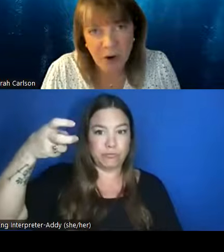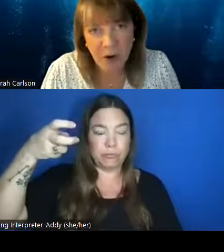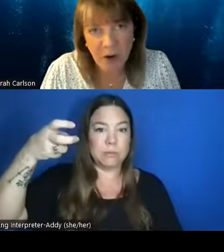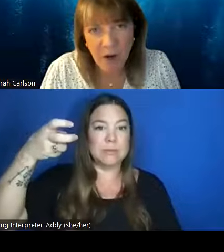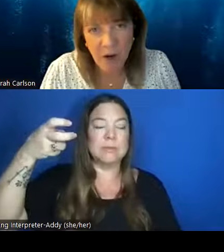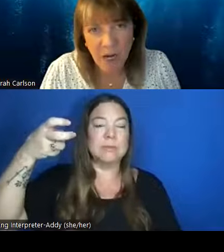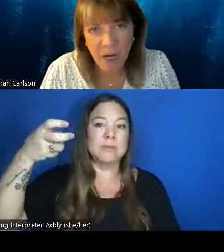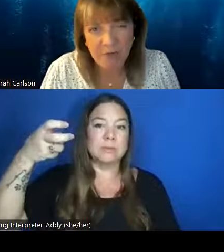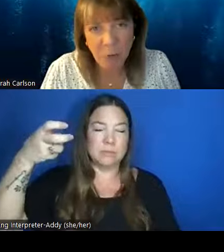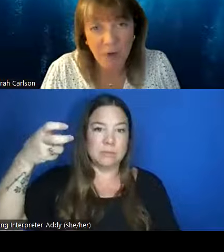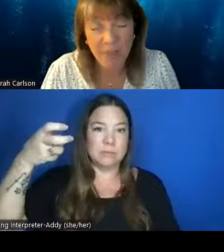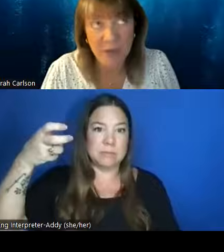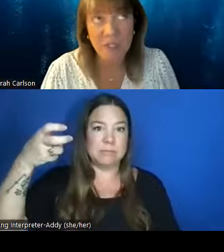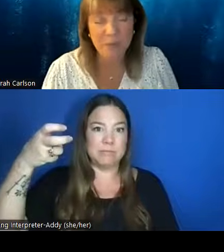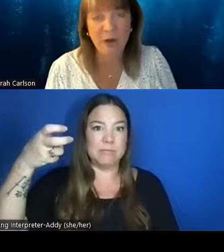2